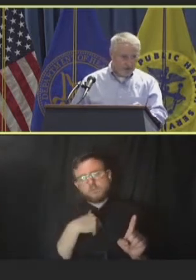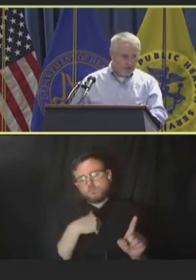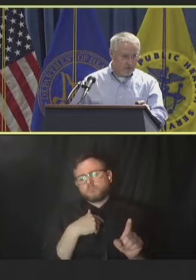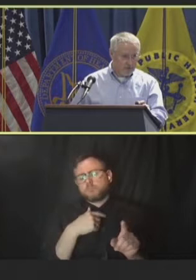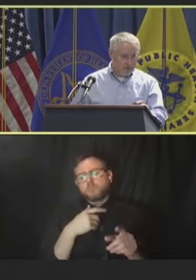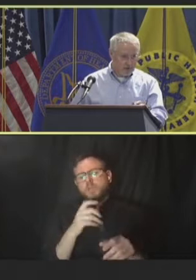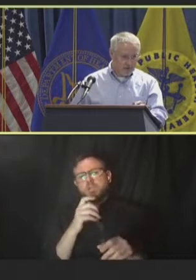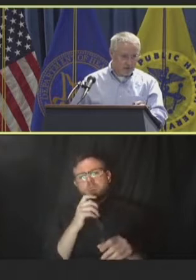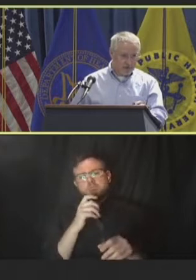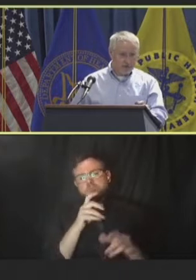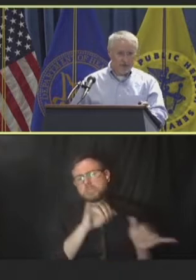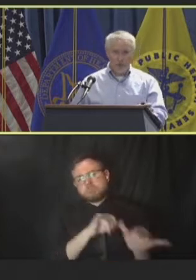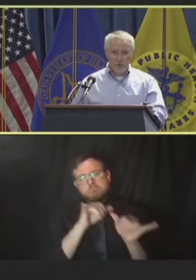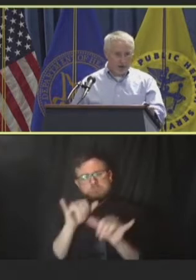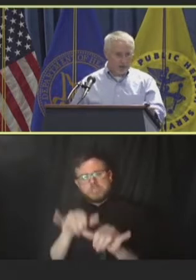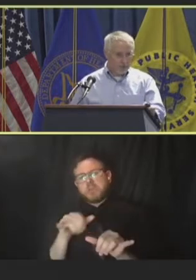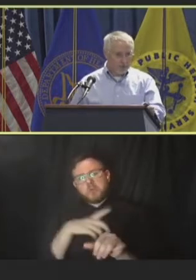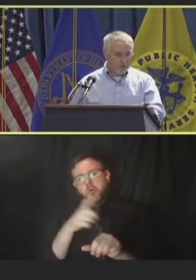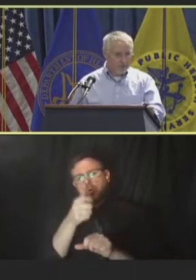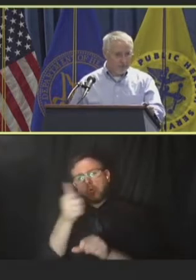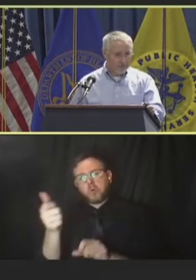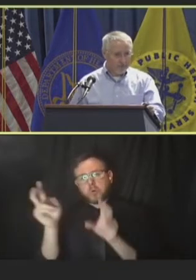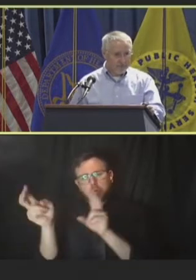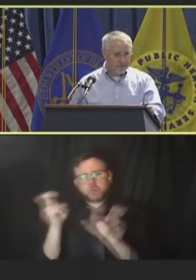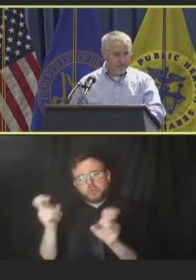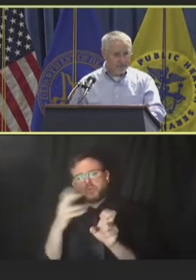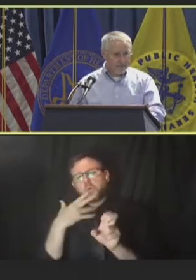identified issues in older age groups.